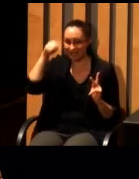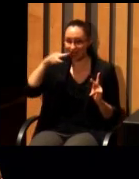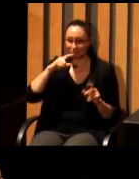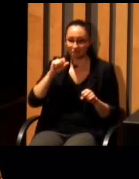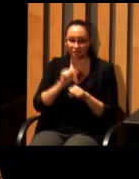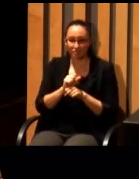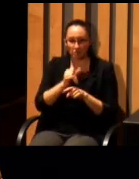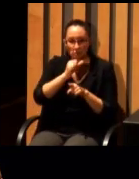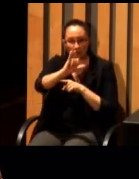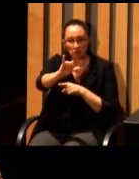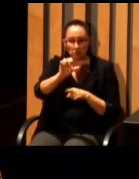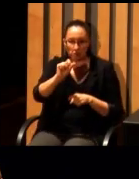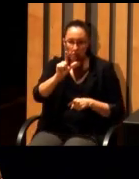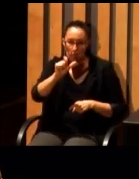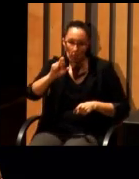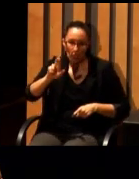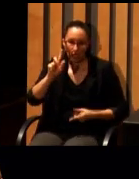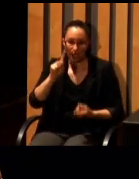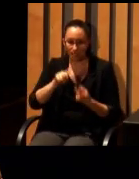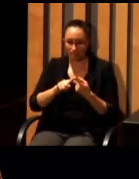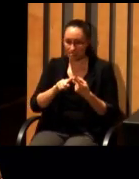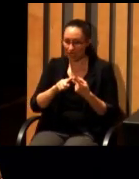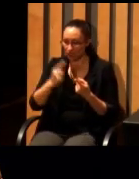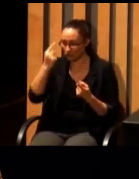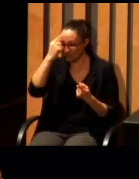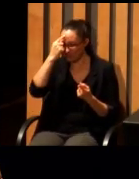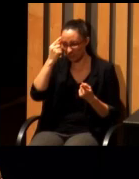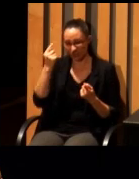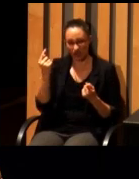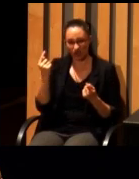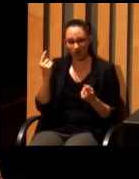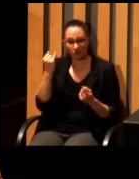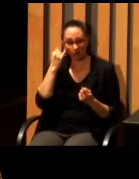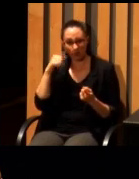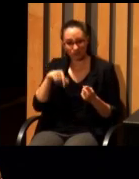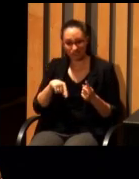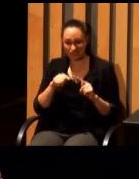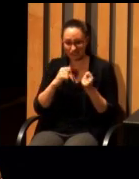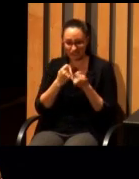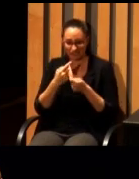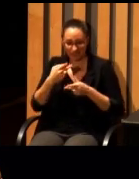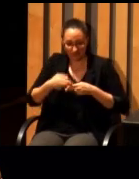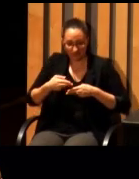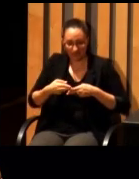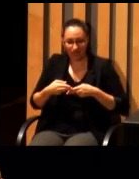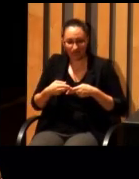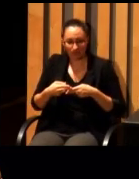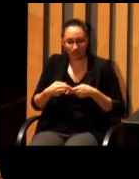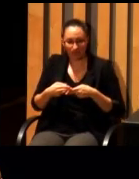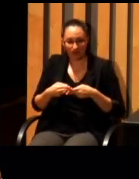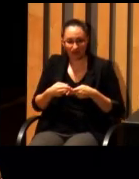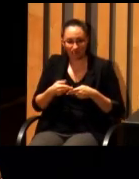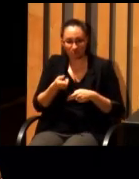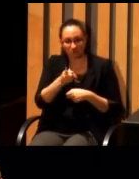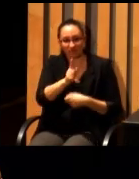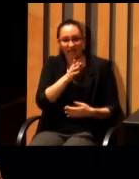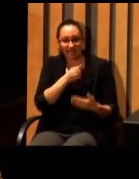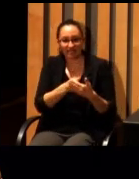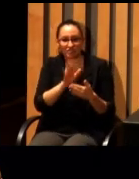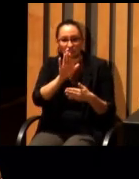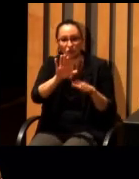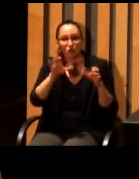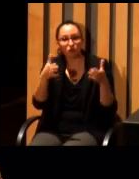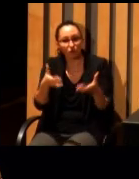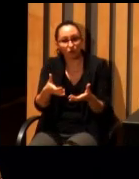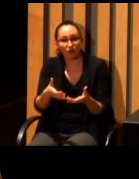until somebody says, how would you feel if this team was called by whatever it is that's an offensive derogatory term